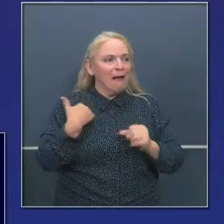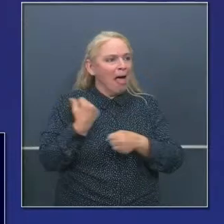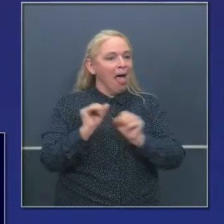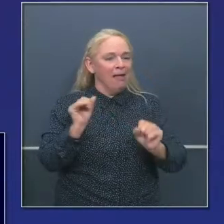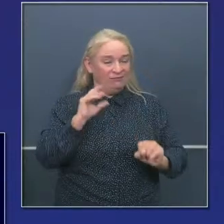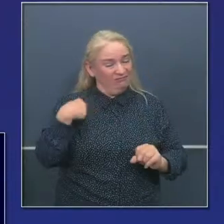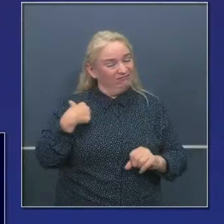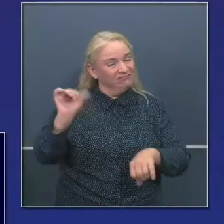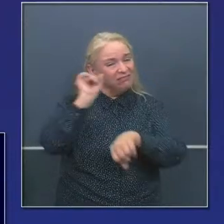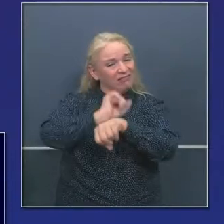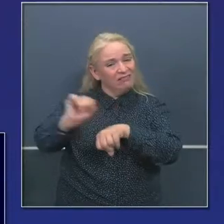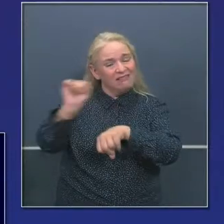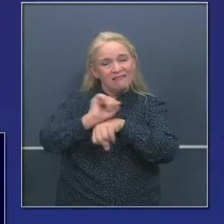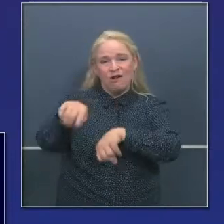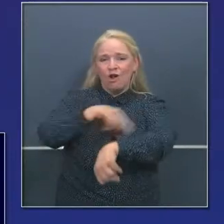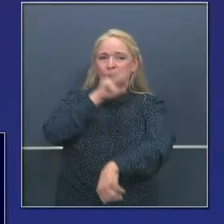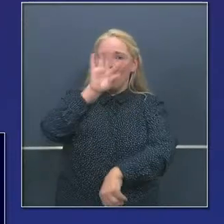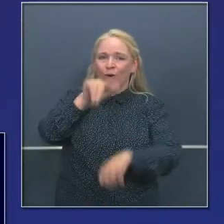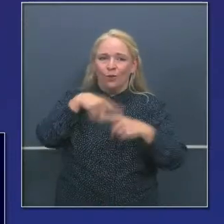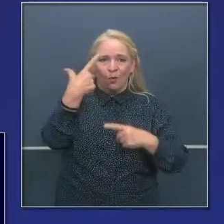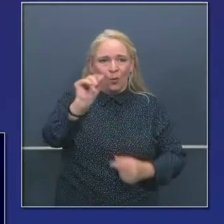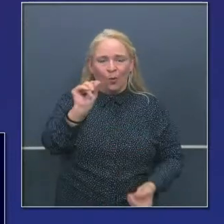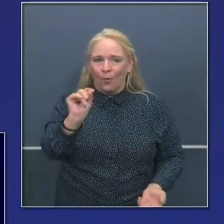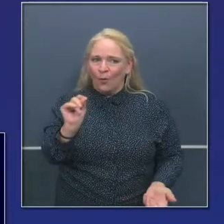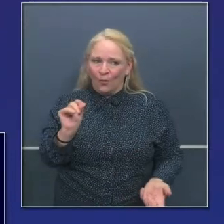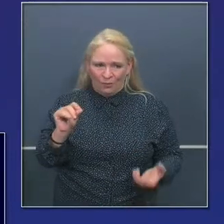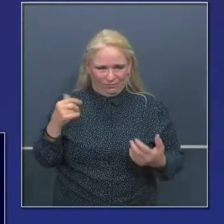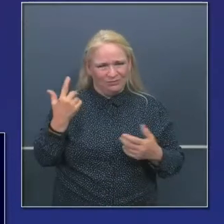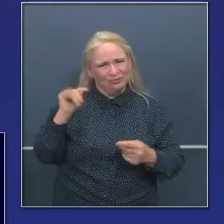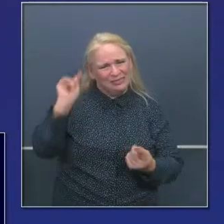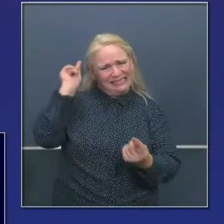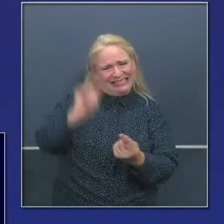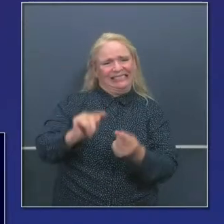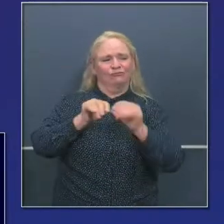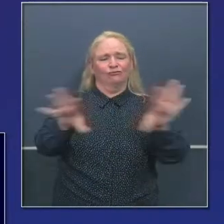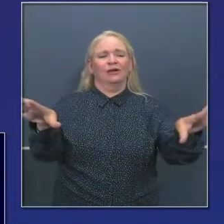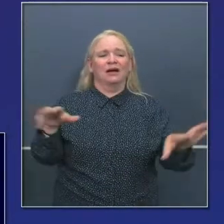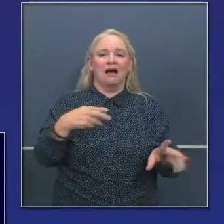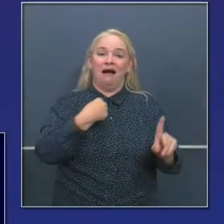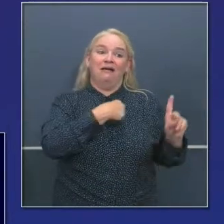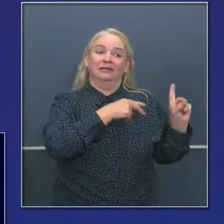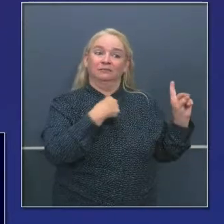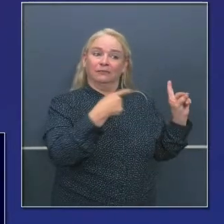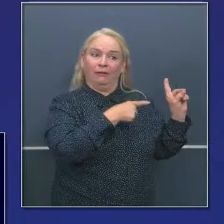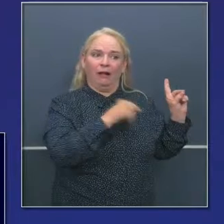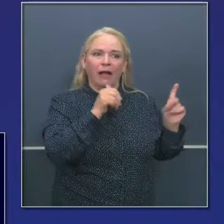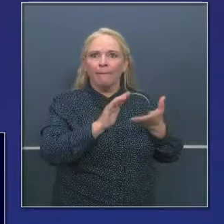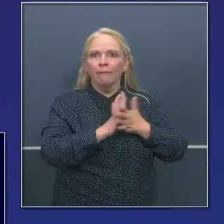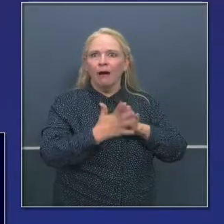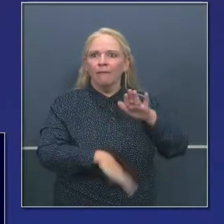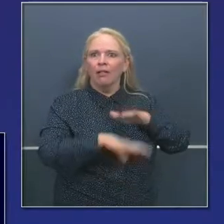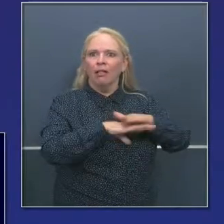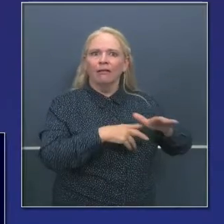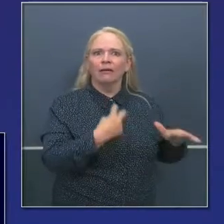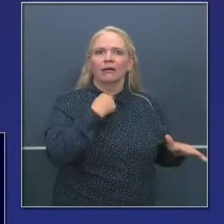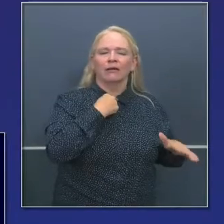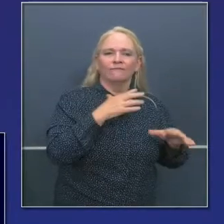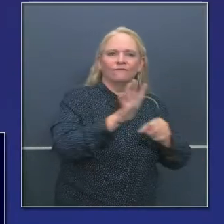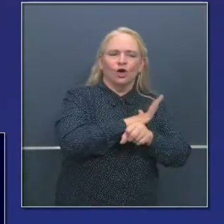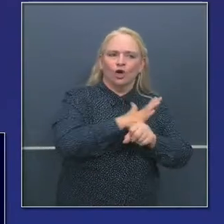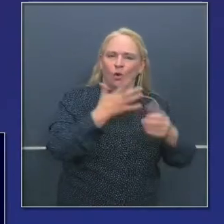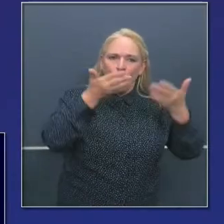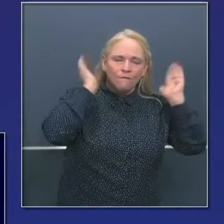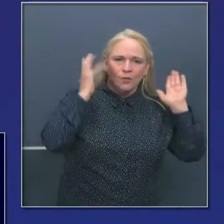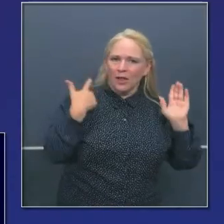to do to mitigate the spread, to make sure that our hospital system is ready to receive people